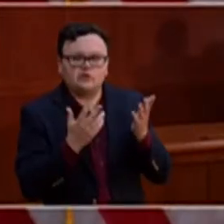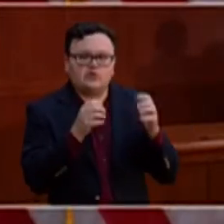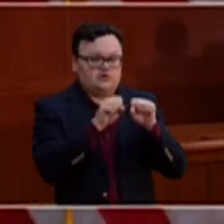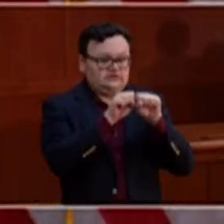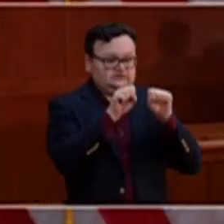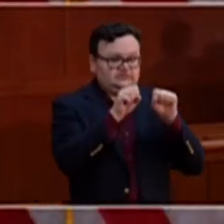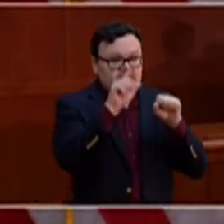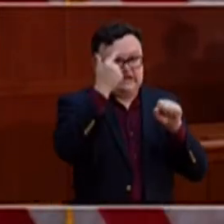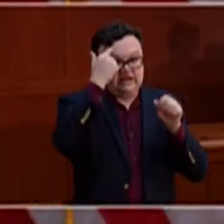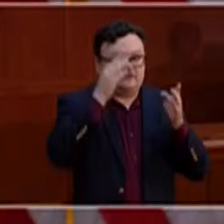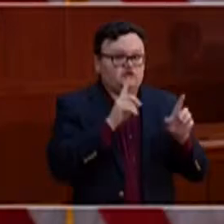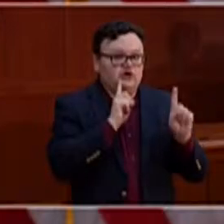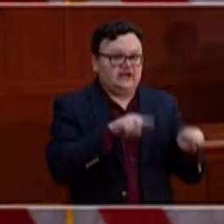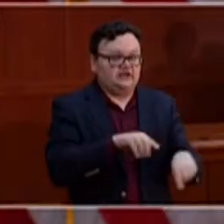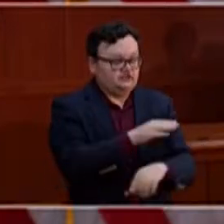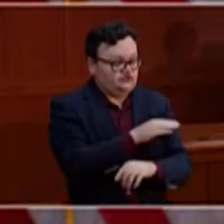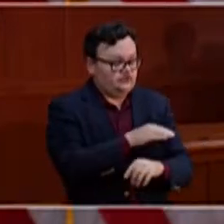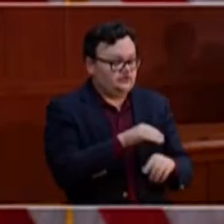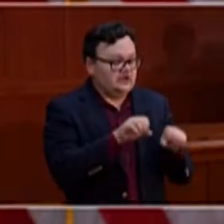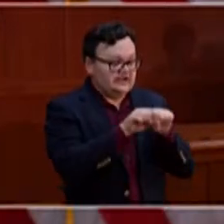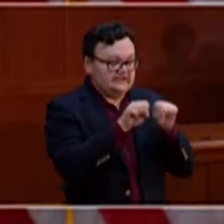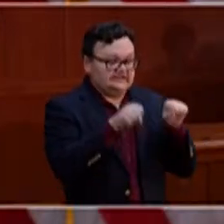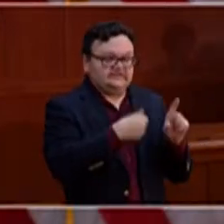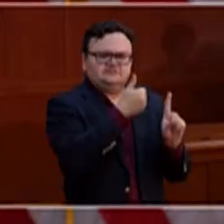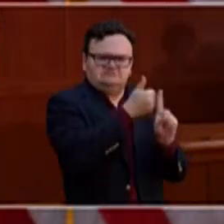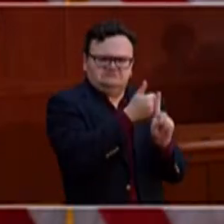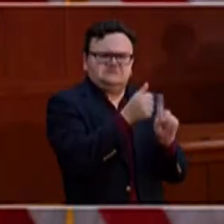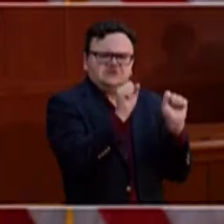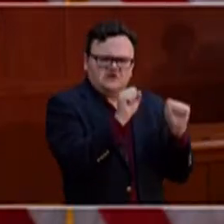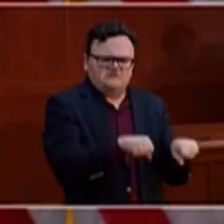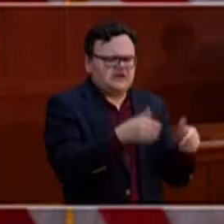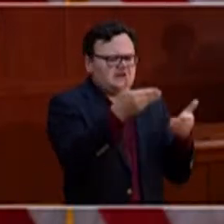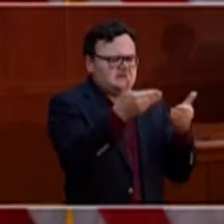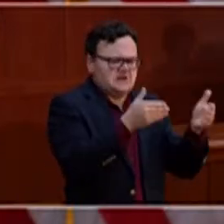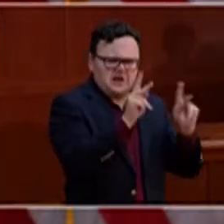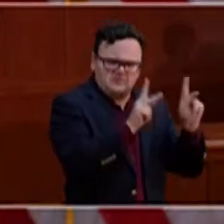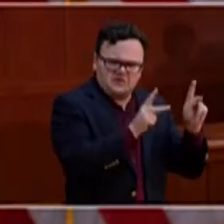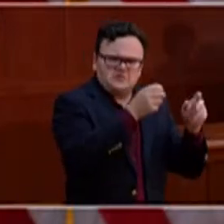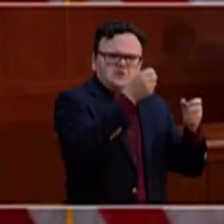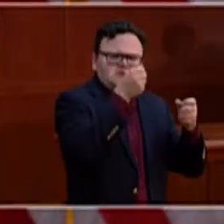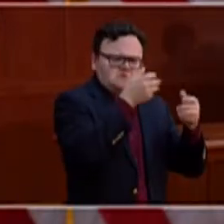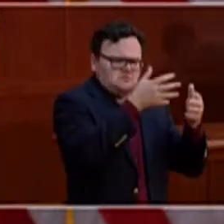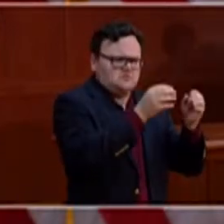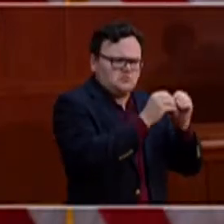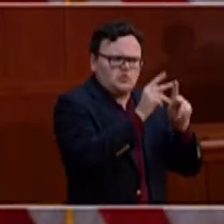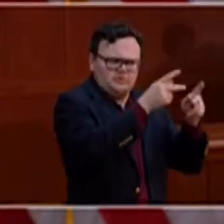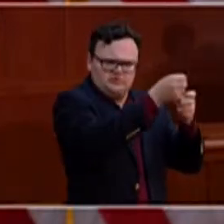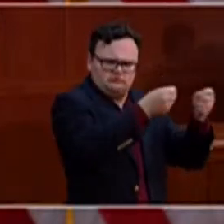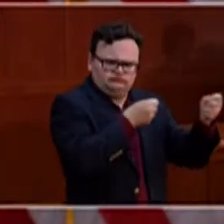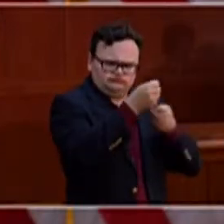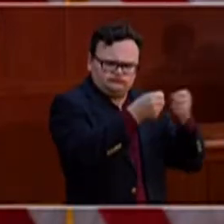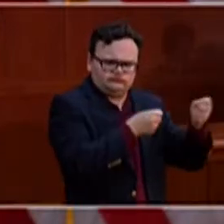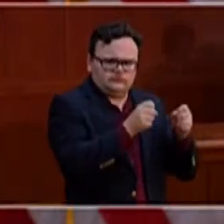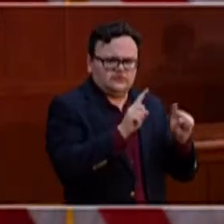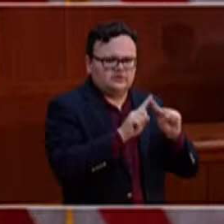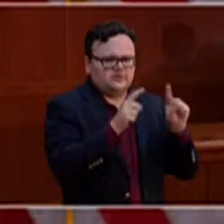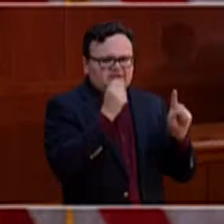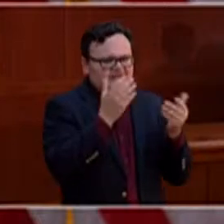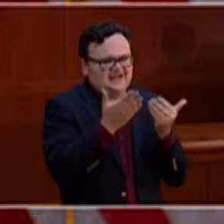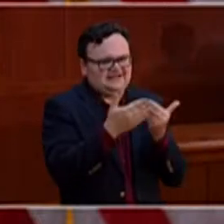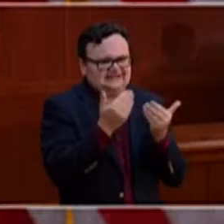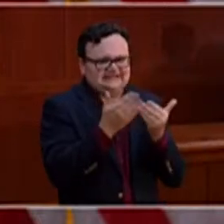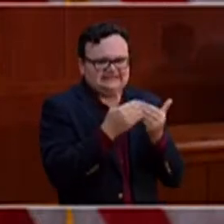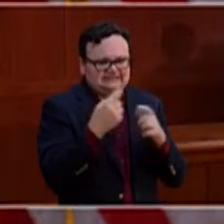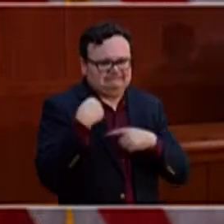well, but it's not as easy as just doing it, because there's just people have been worked very hard